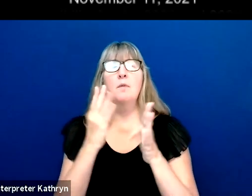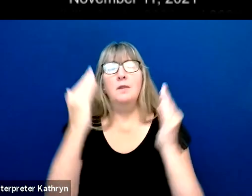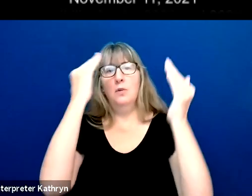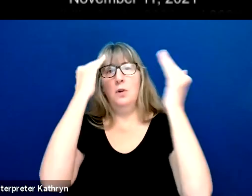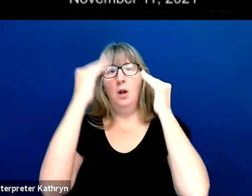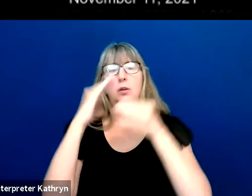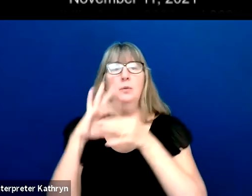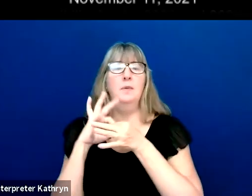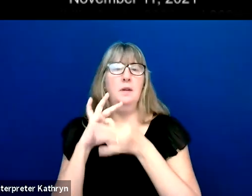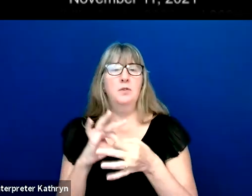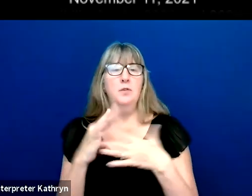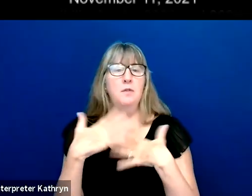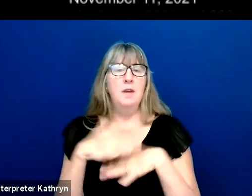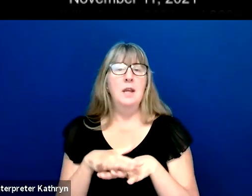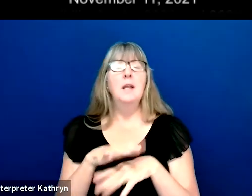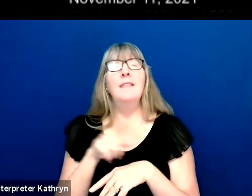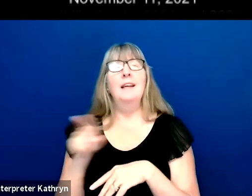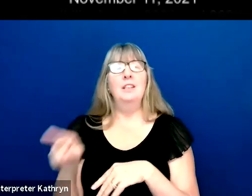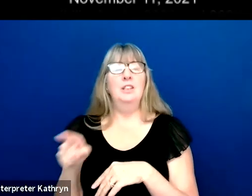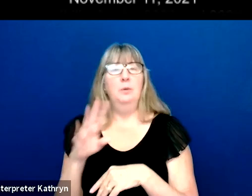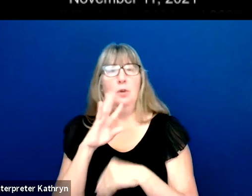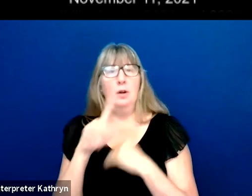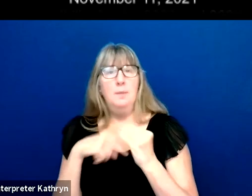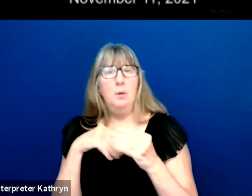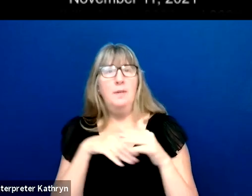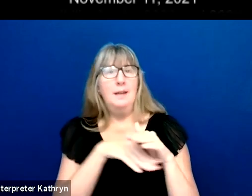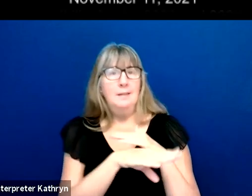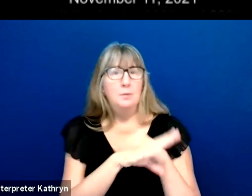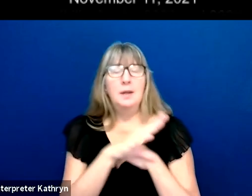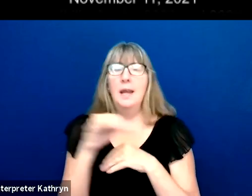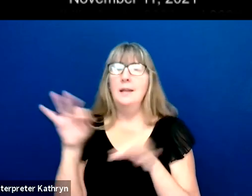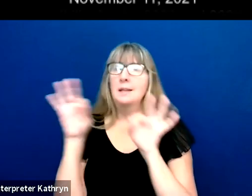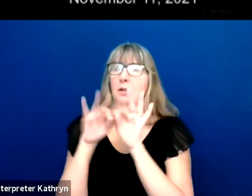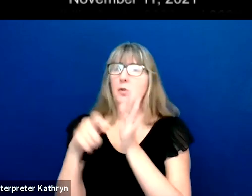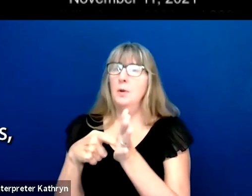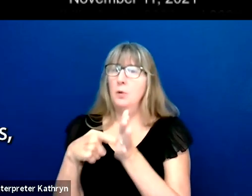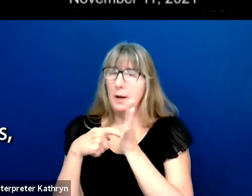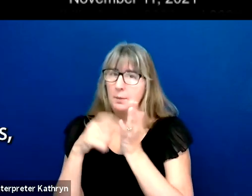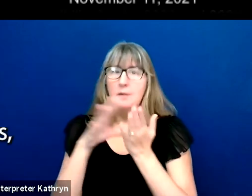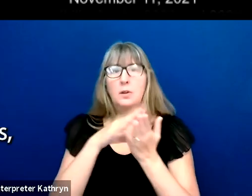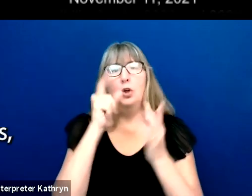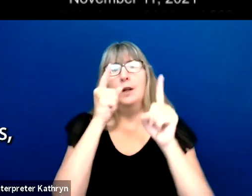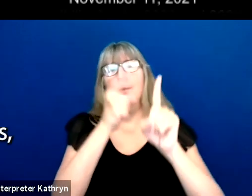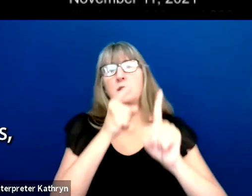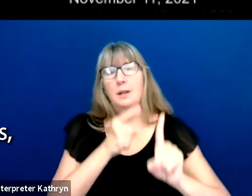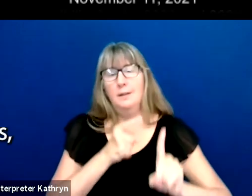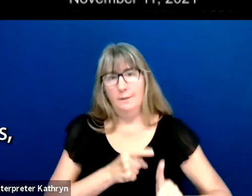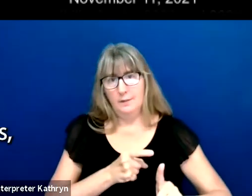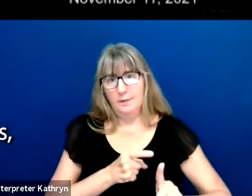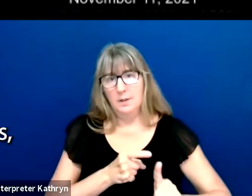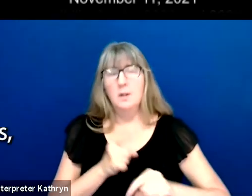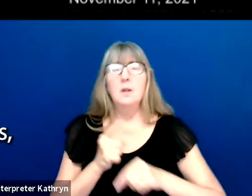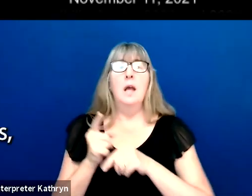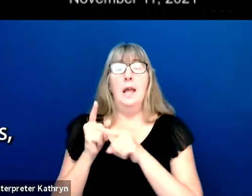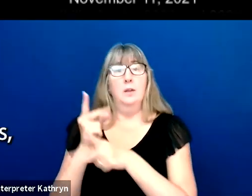that interface that Ainsley was just talking about between accessibility and essential requirements or learning objectives. And the more that a supervisor